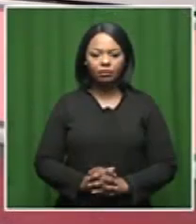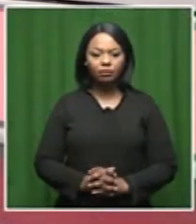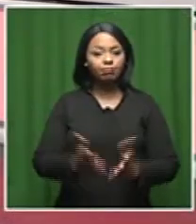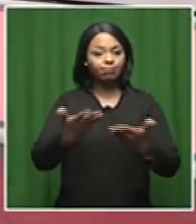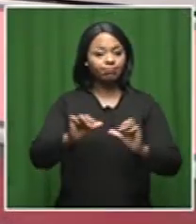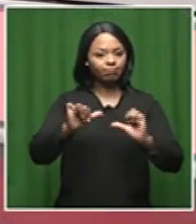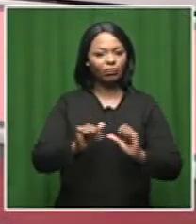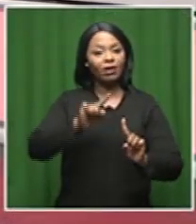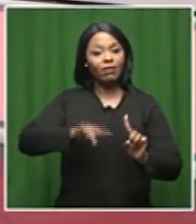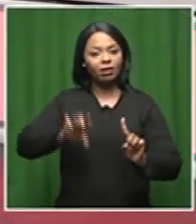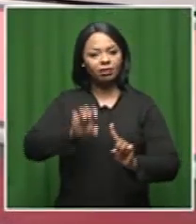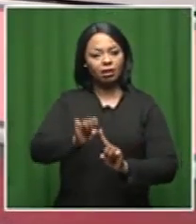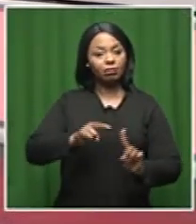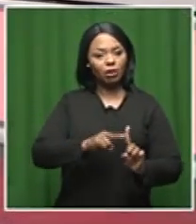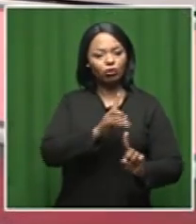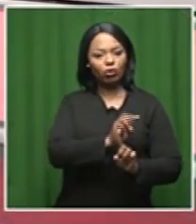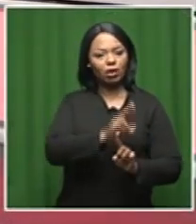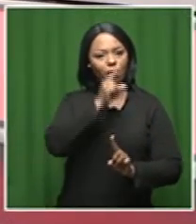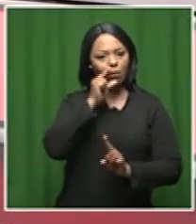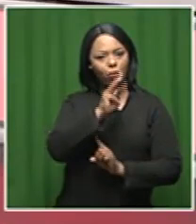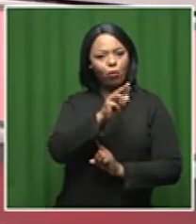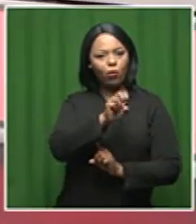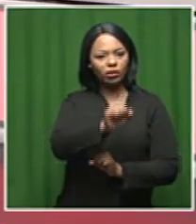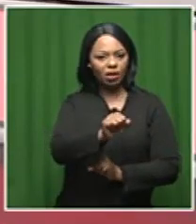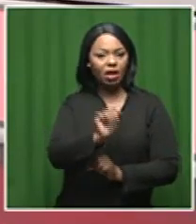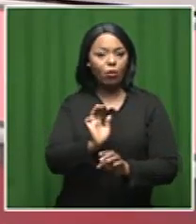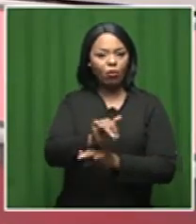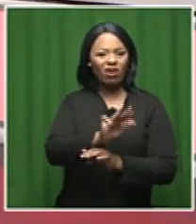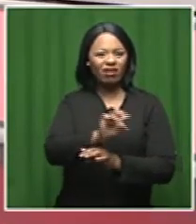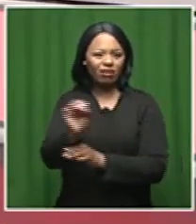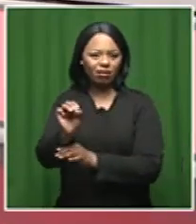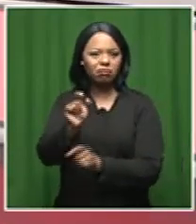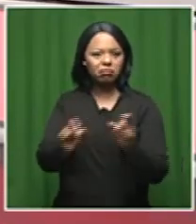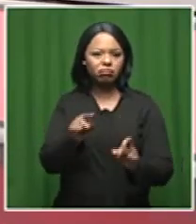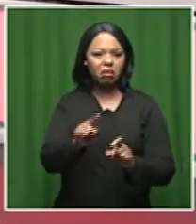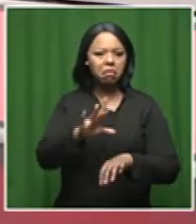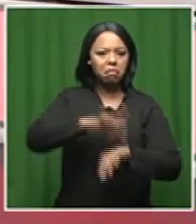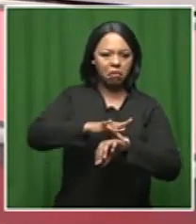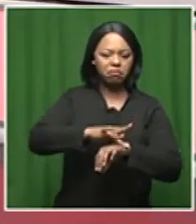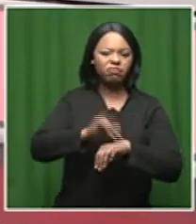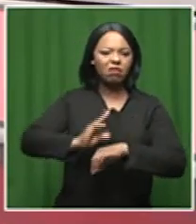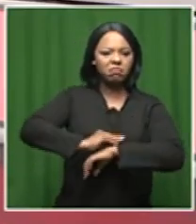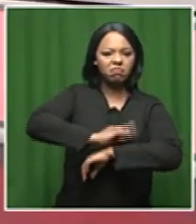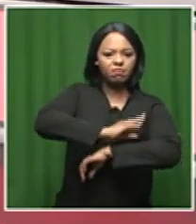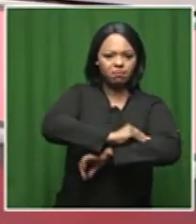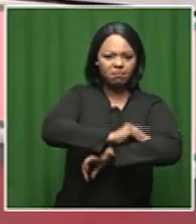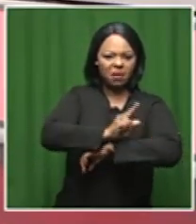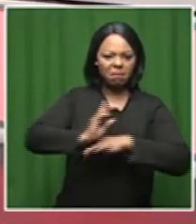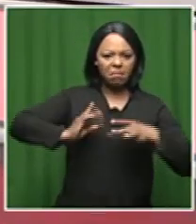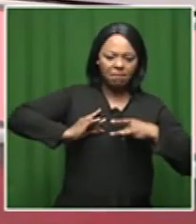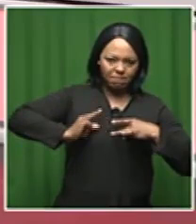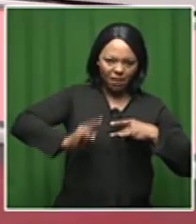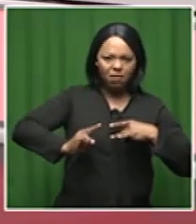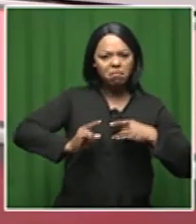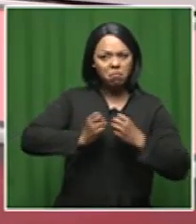Welcome back to Vital Signs. I'm Dr. Musam Tombeni. Now, over 900,000 people are diagnosed annually with blood cancers worldwide. However,